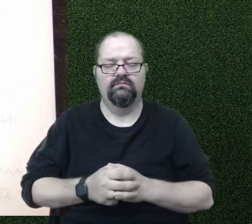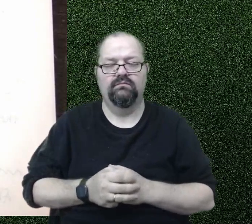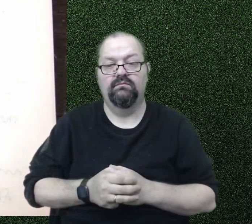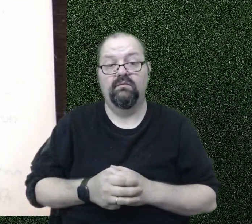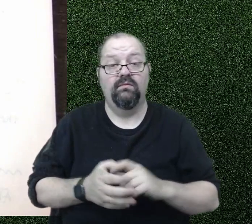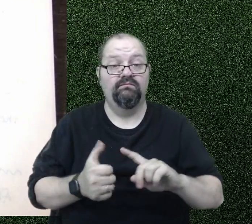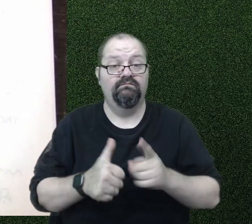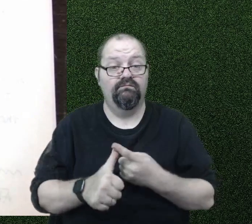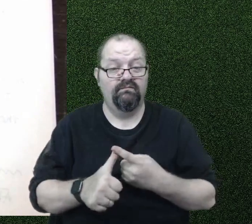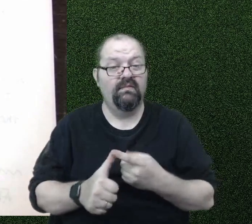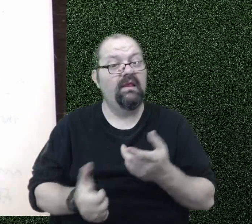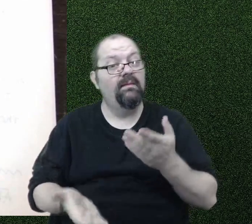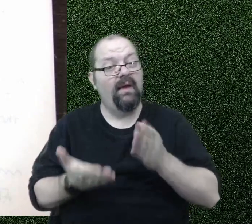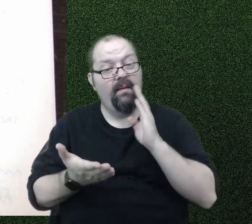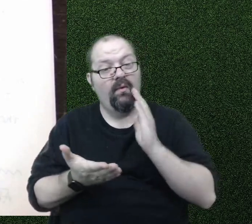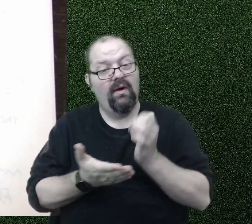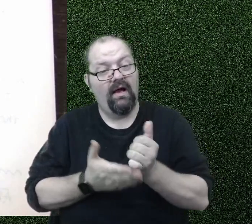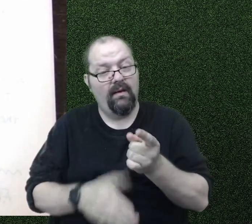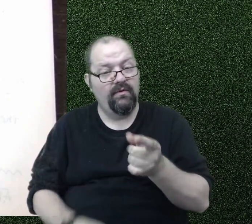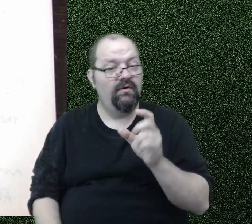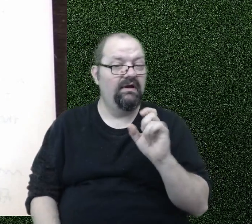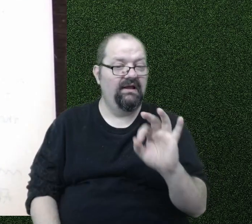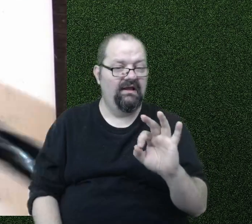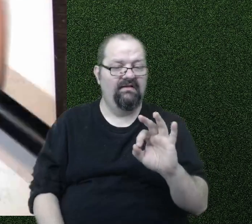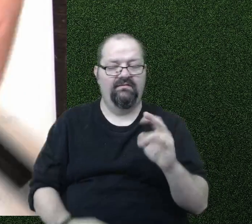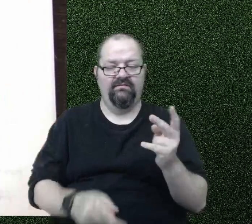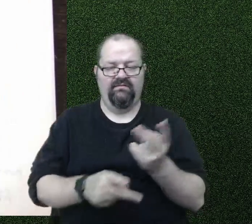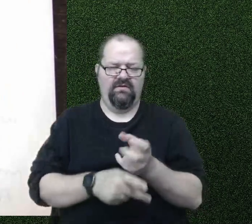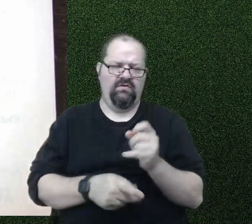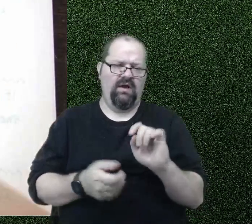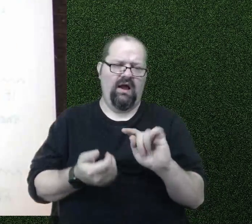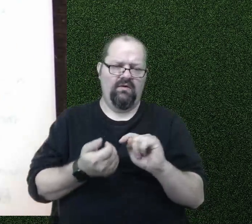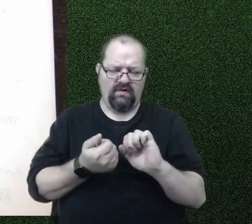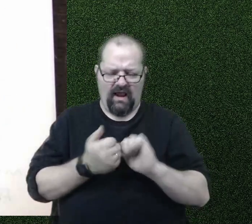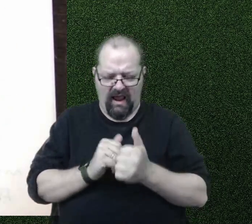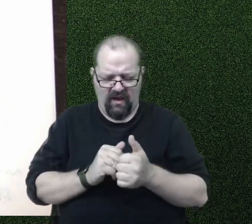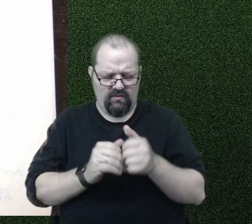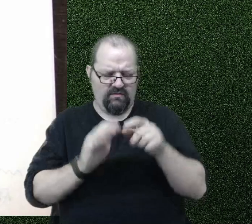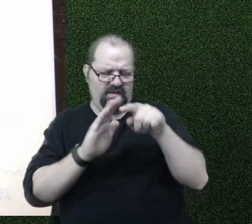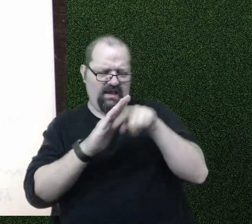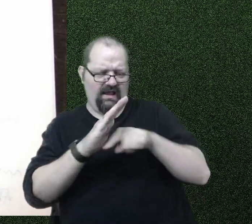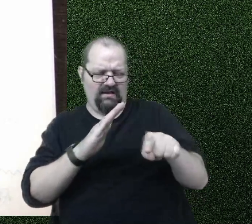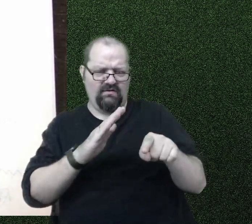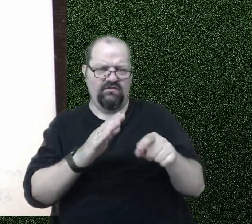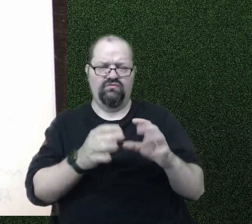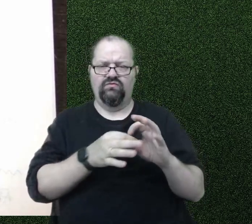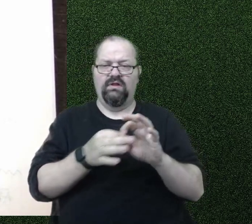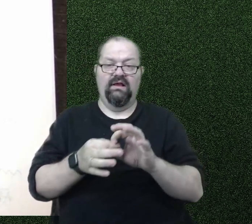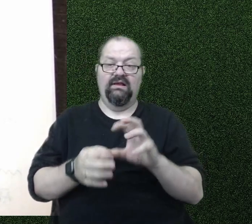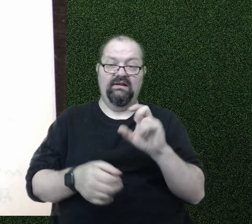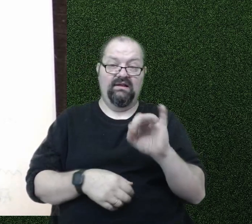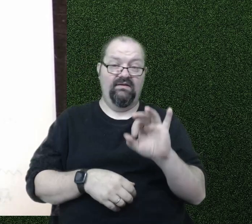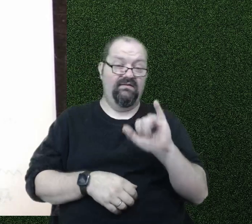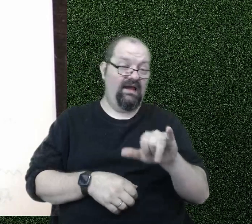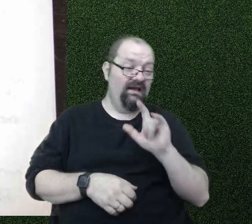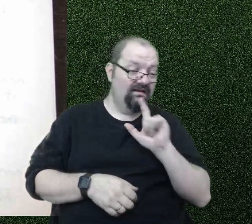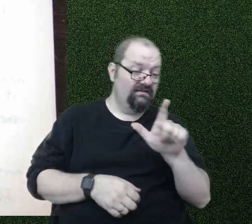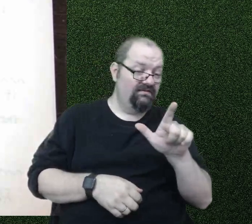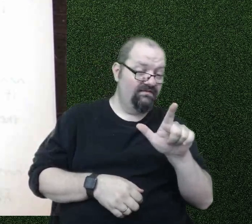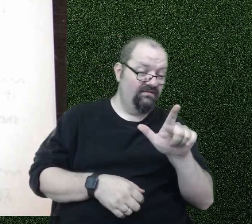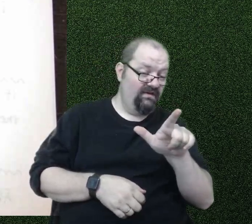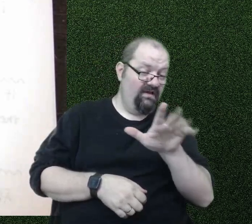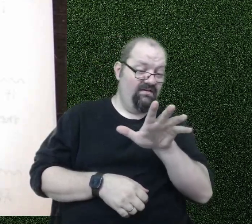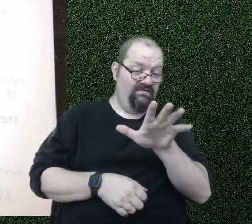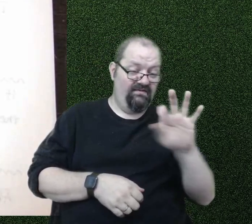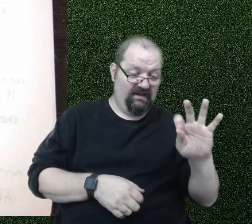First of all, it might be helpful to figure out how these angles relate. If that's 59 degrees, what's that? Isn't that just going to be